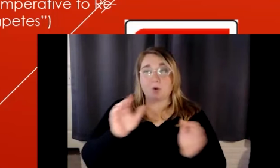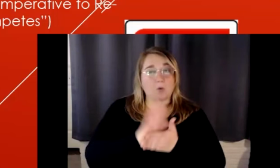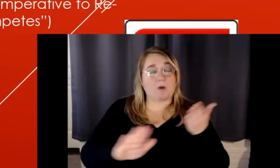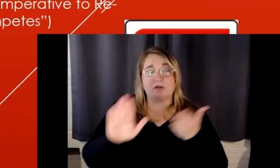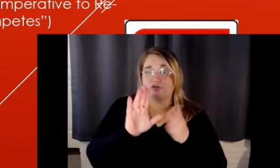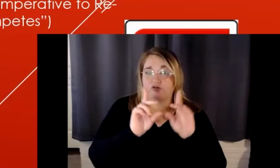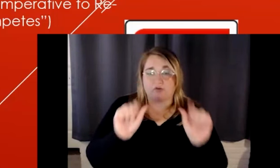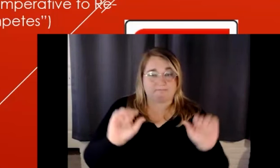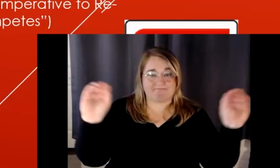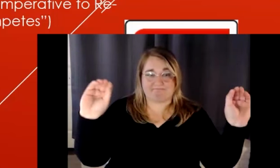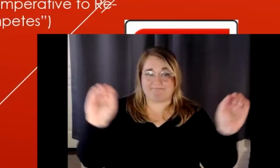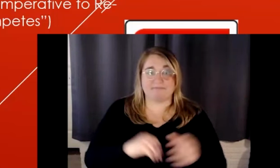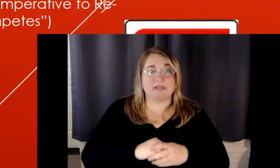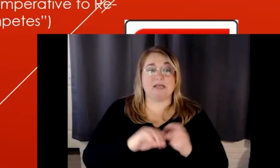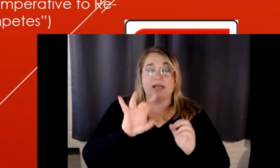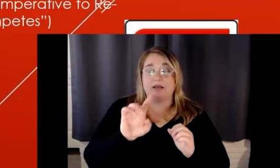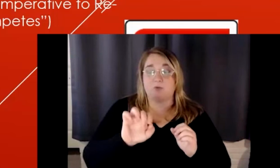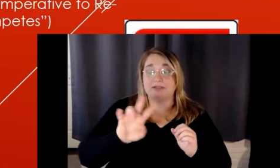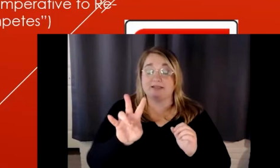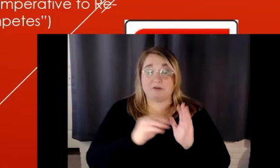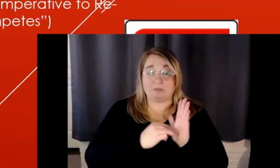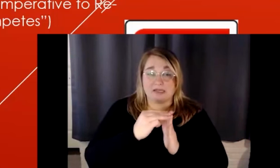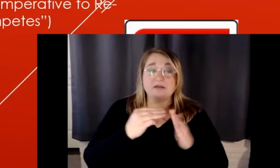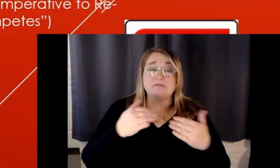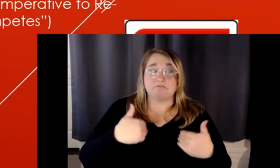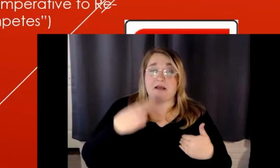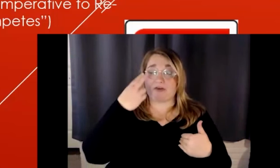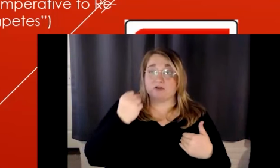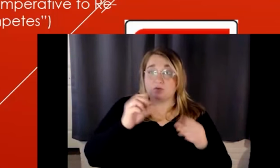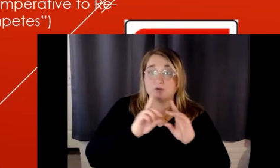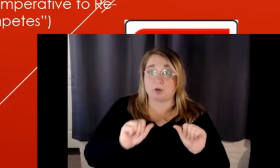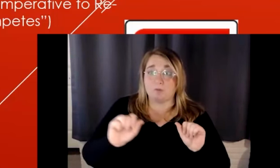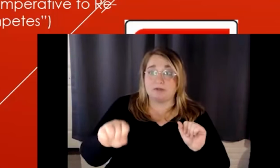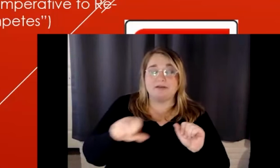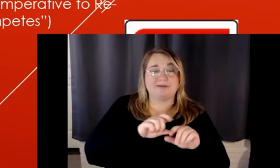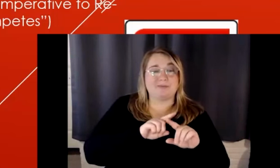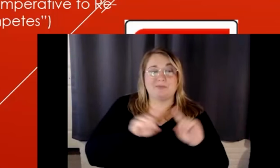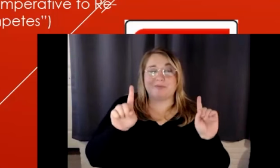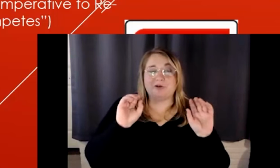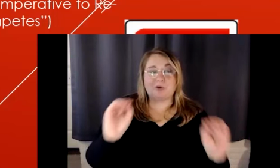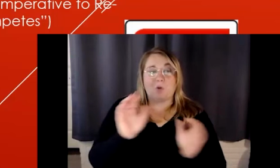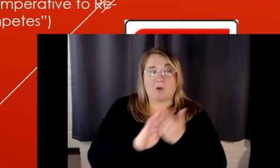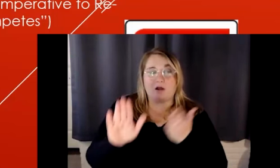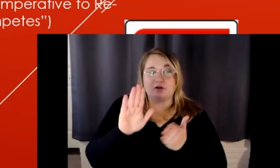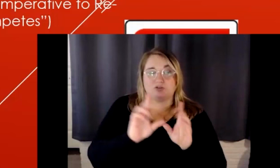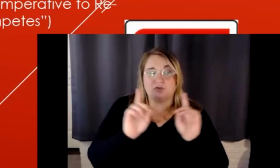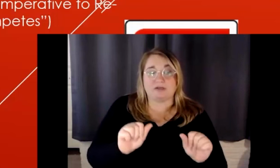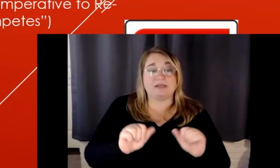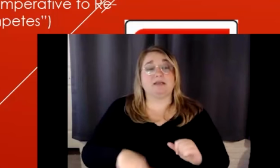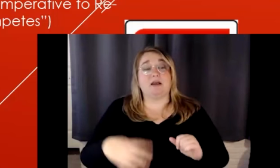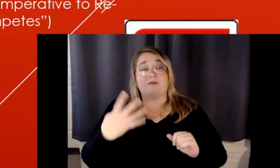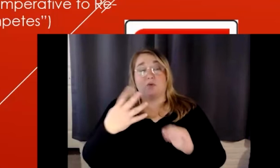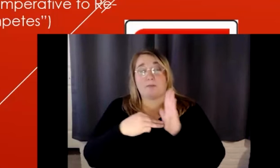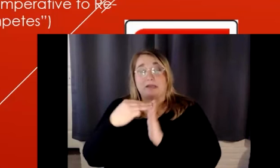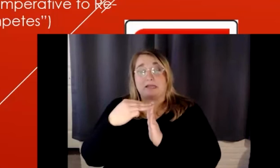8.7 million adults have high school diplomas but no college degrees. And 4 million adults have some college credits